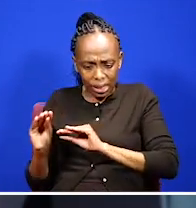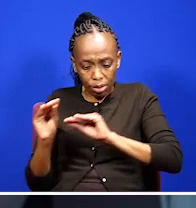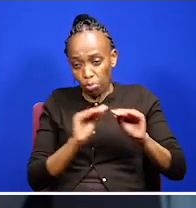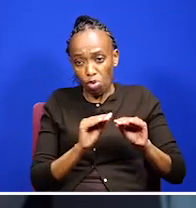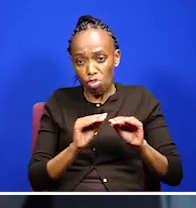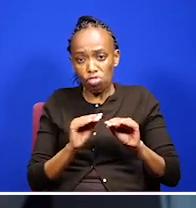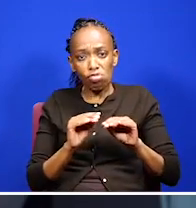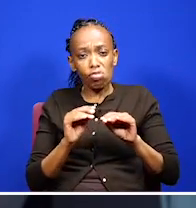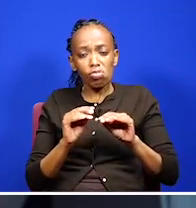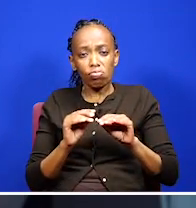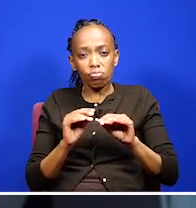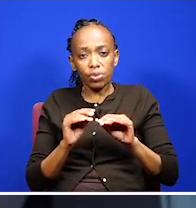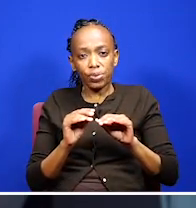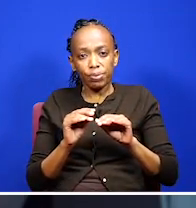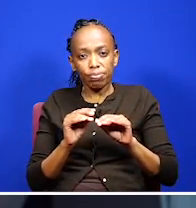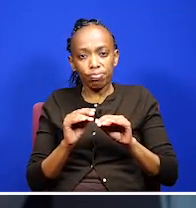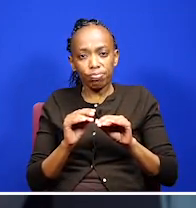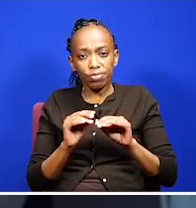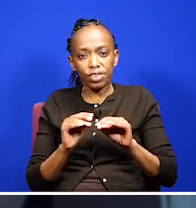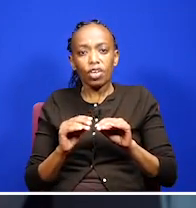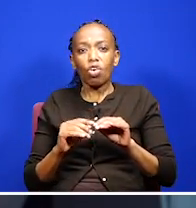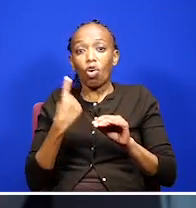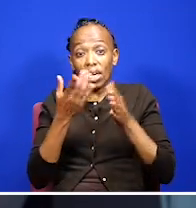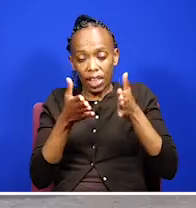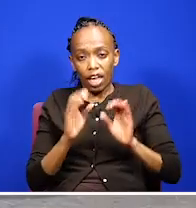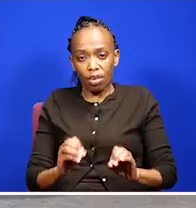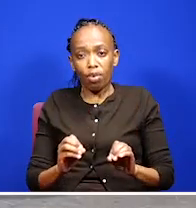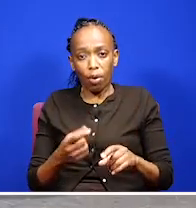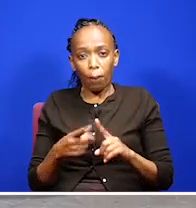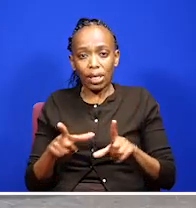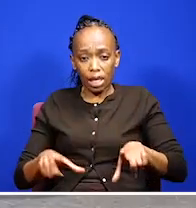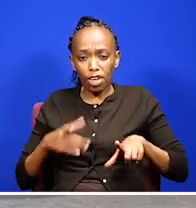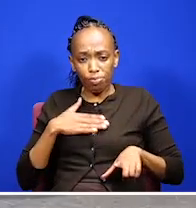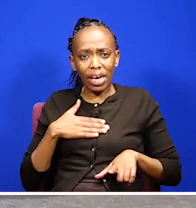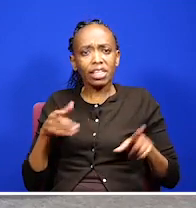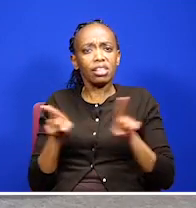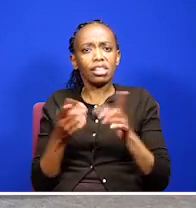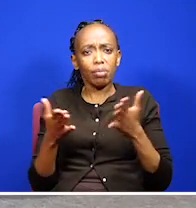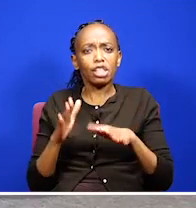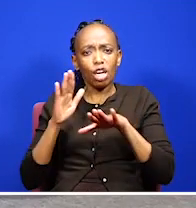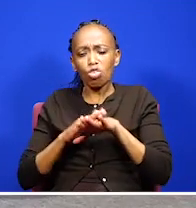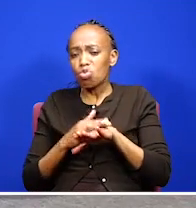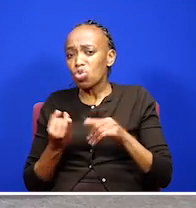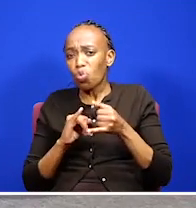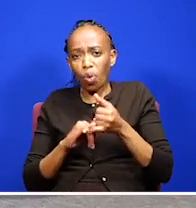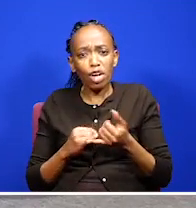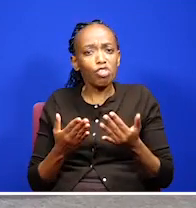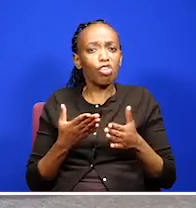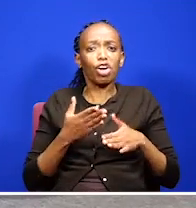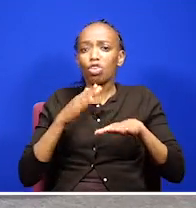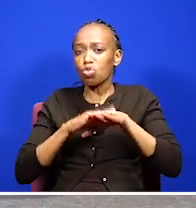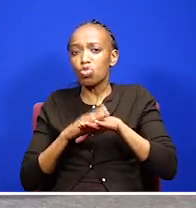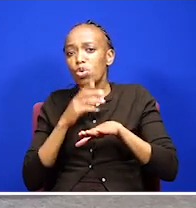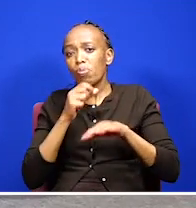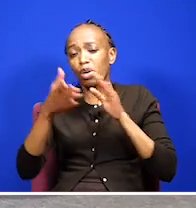Amen. Not just be there, because my life was just like a good wife to a good man of